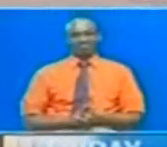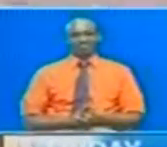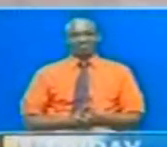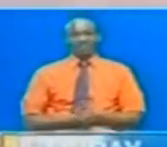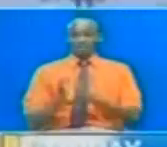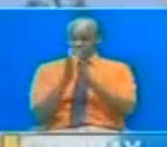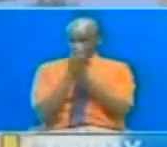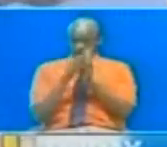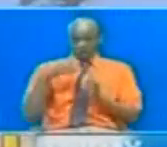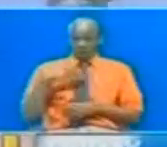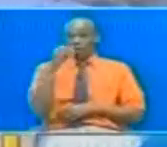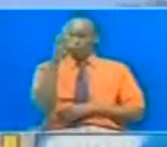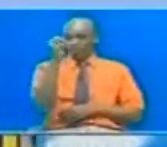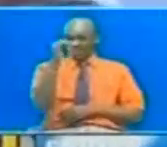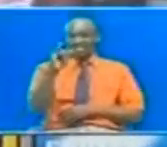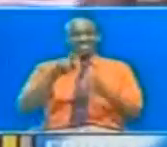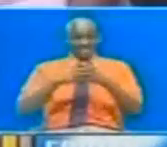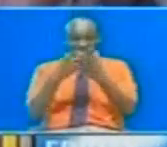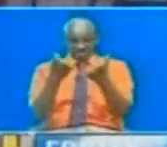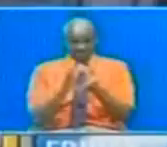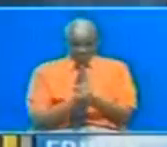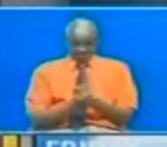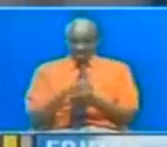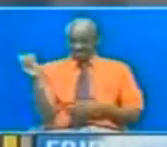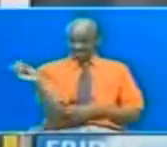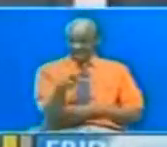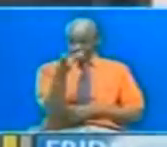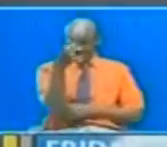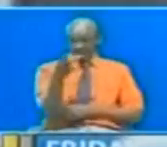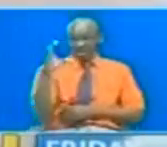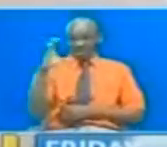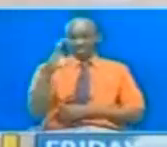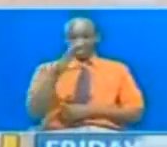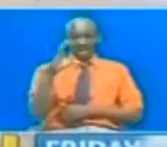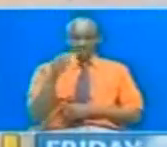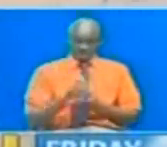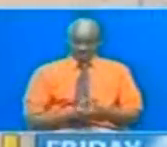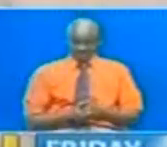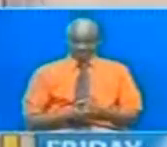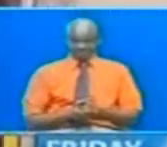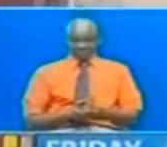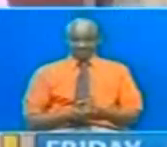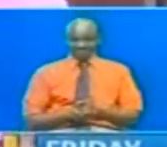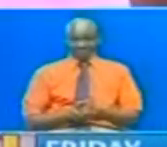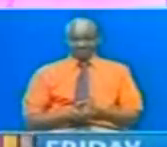The story of Milton begins here in the slums of Jitoni, Changamwe.